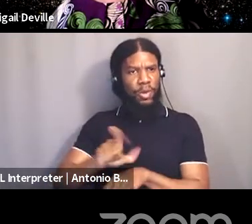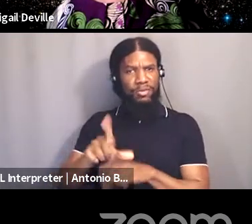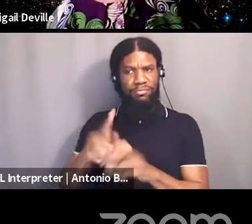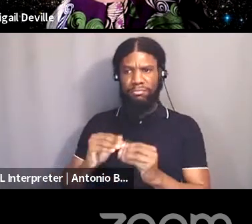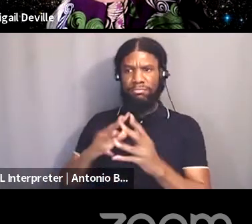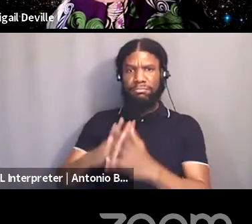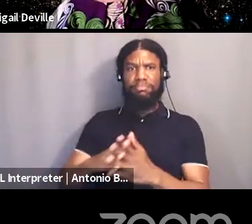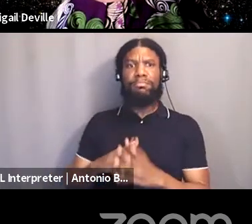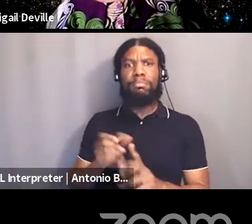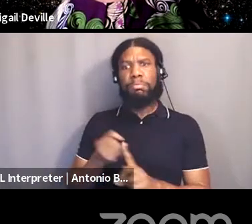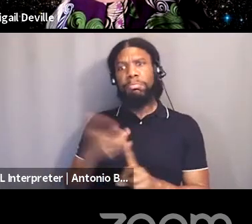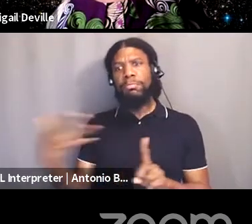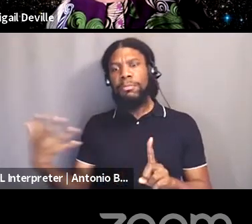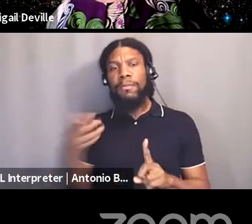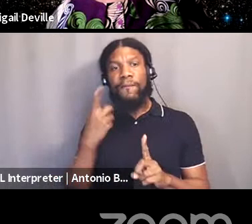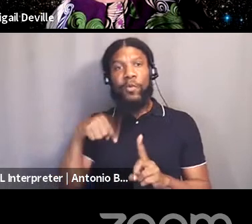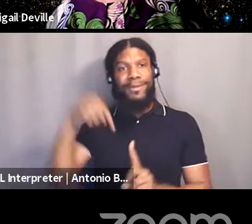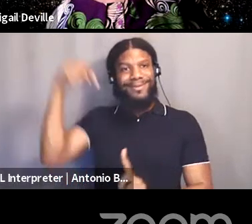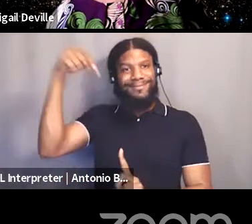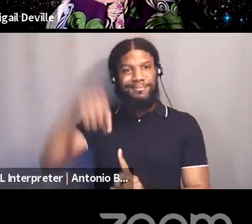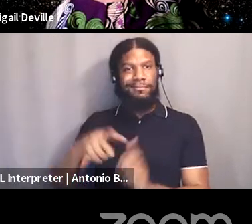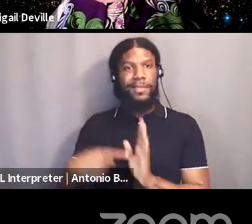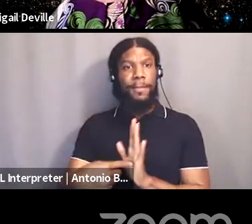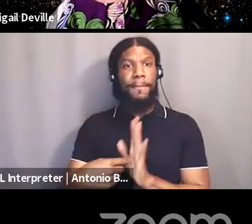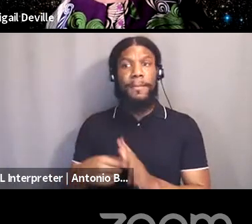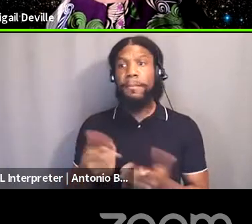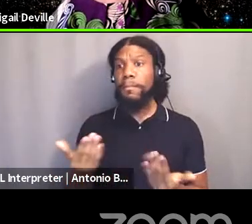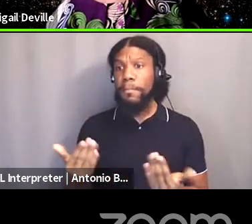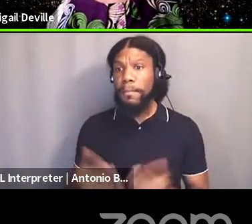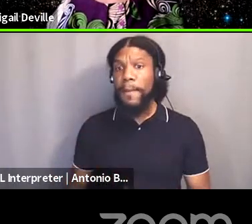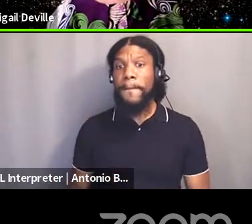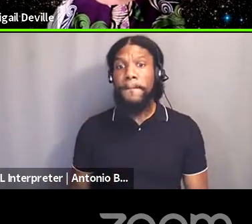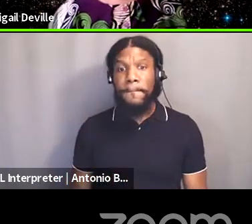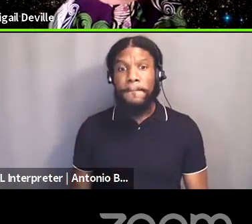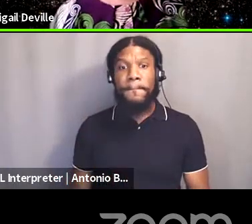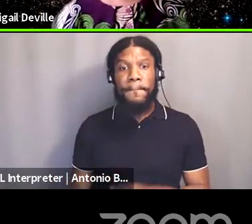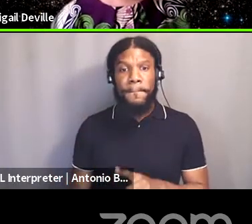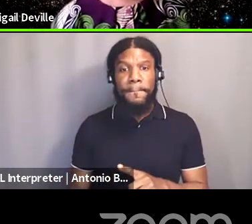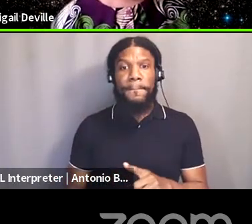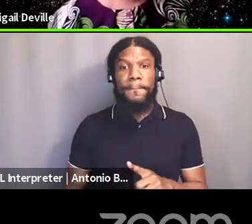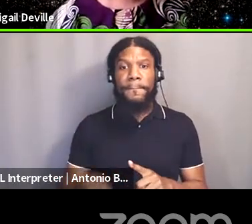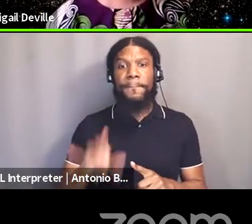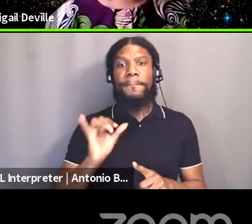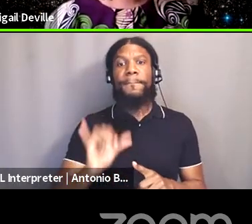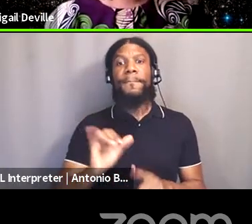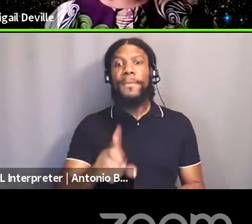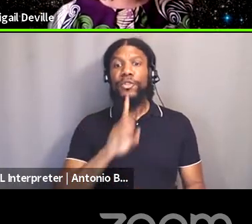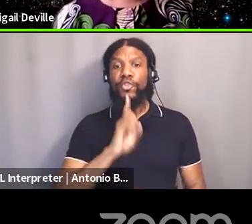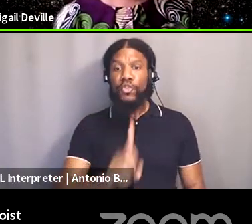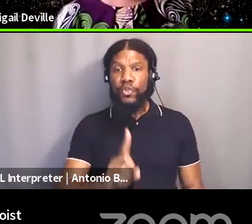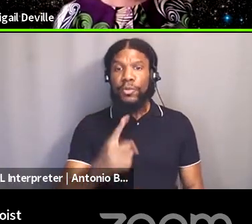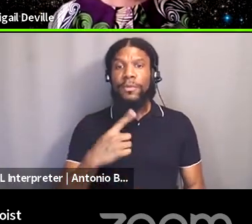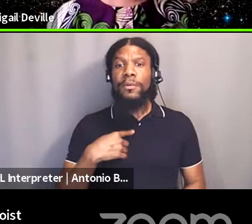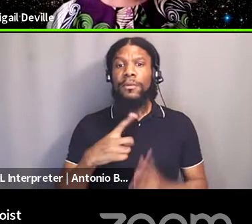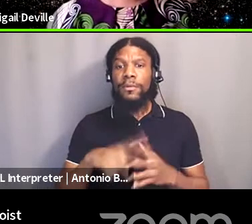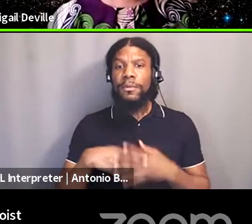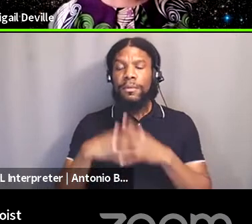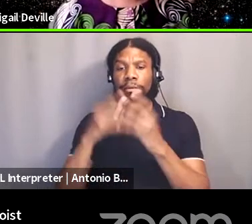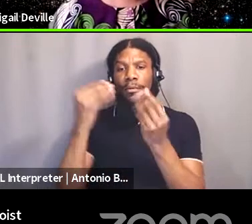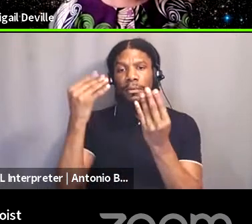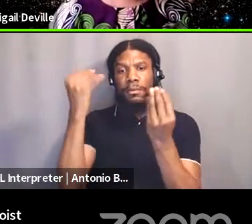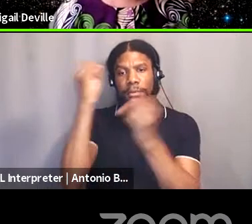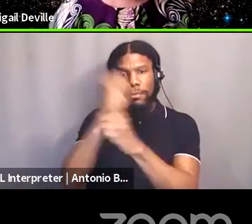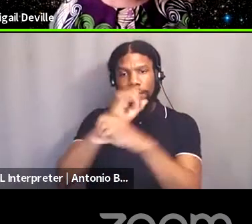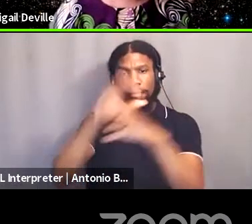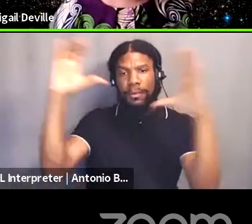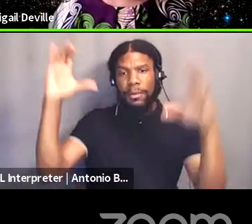created for this exhibition? Sure. I think I started thinking about the Capitol Dome